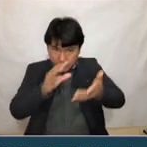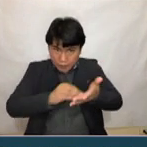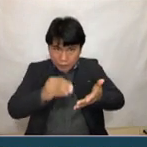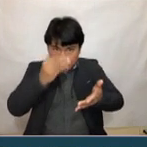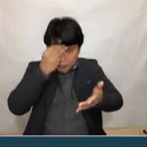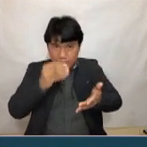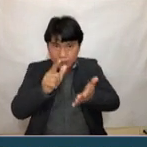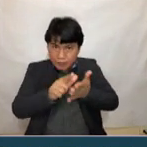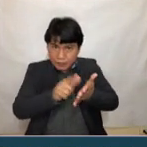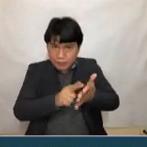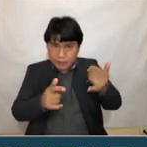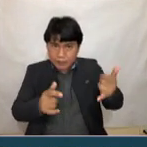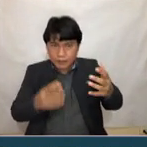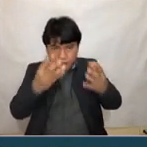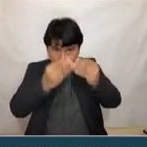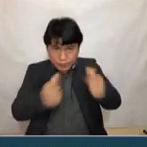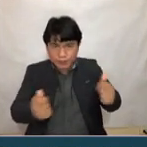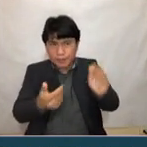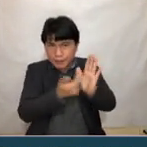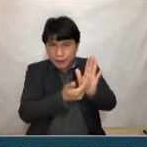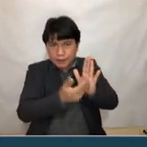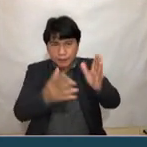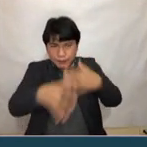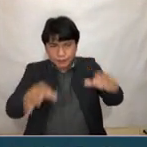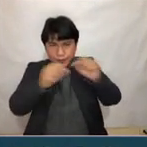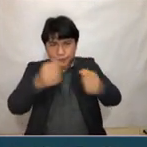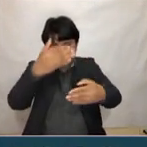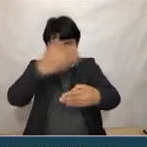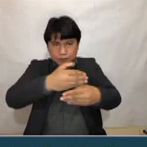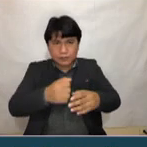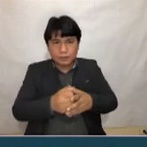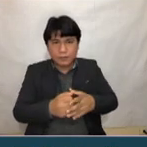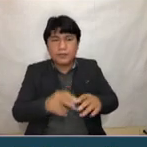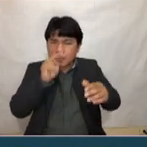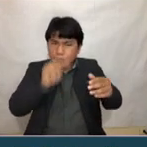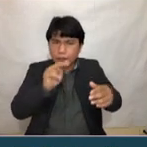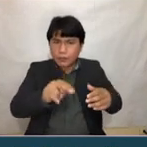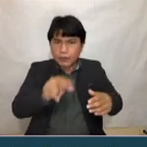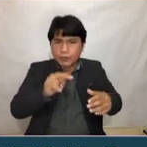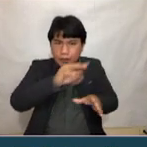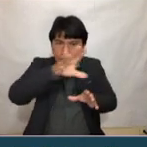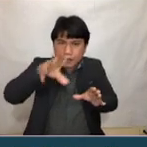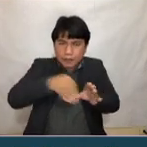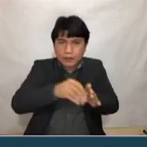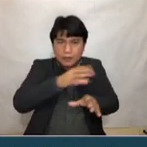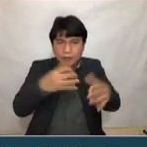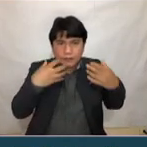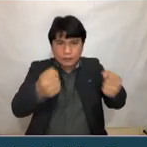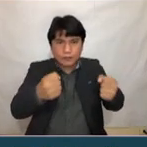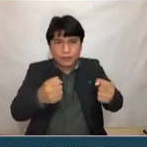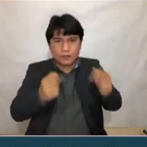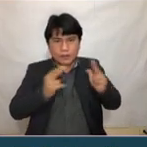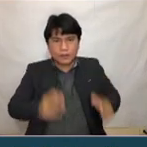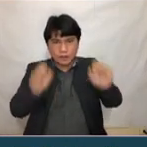immediately useful for the recovery phase, the lifting of the lockdown, is that we need inclusive and strong health